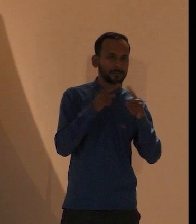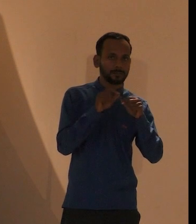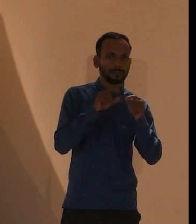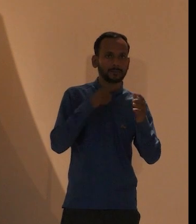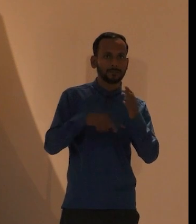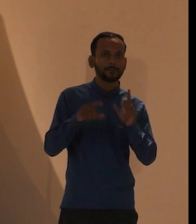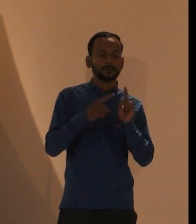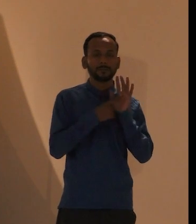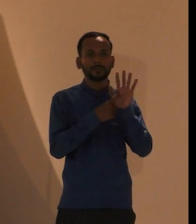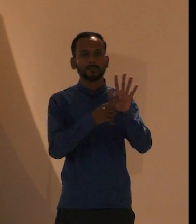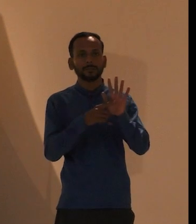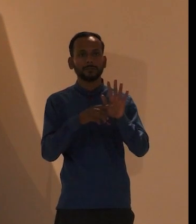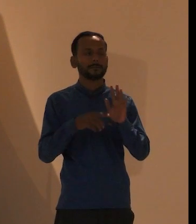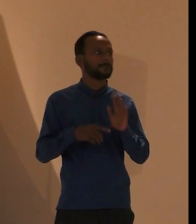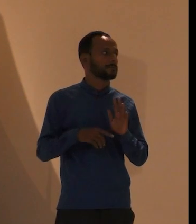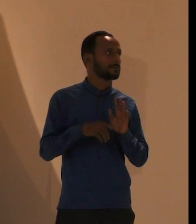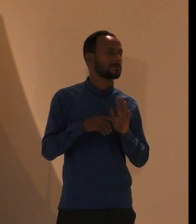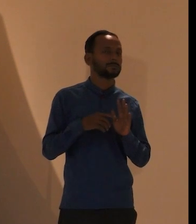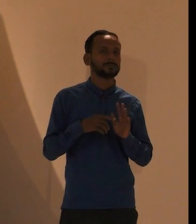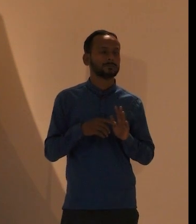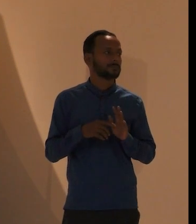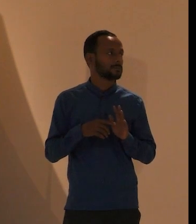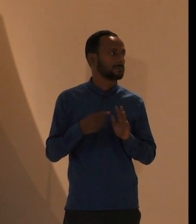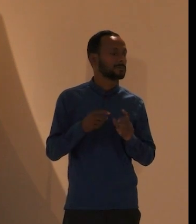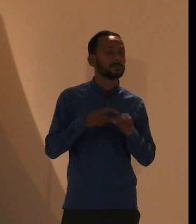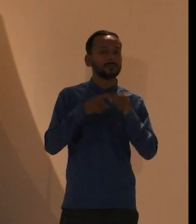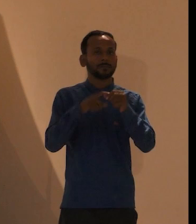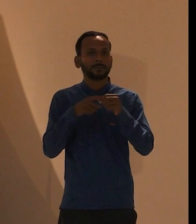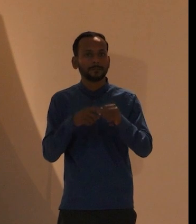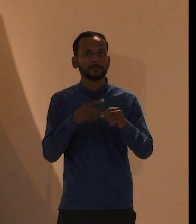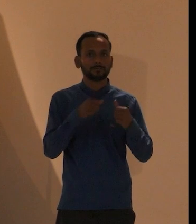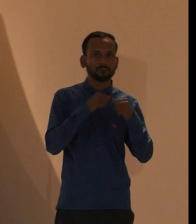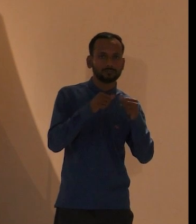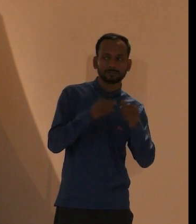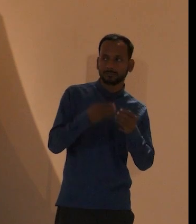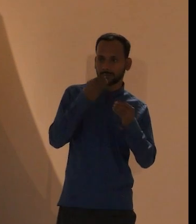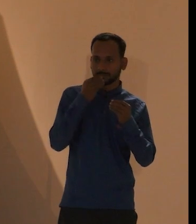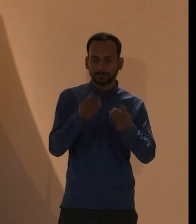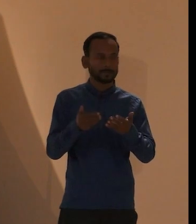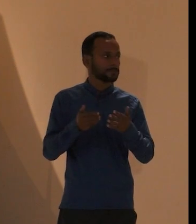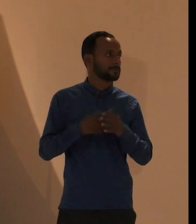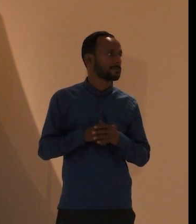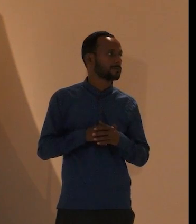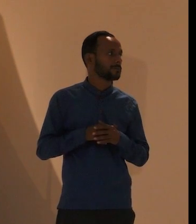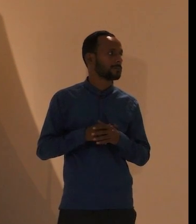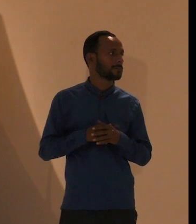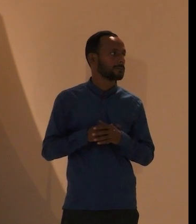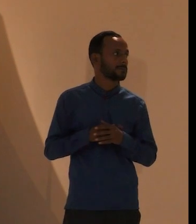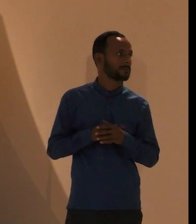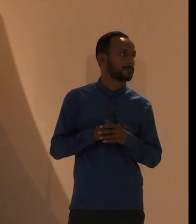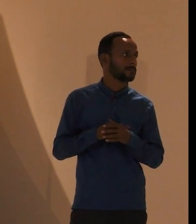displayed Oriental pageantry. So this is a curatorial question which we haven't been able to solve. Princely India and travel to the